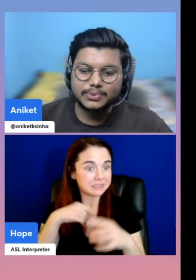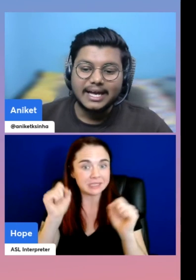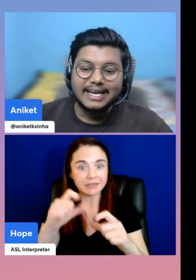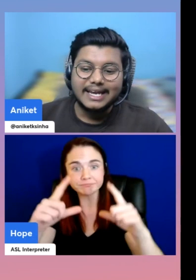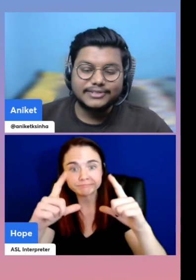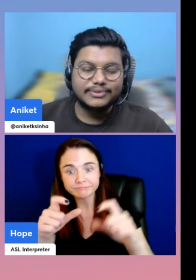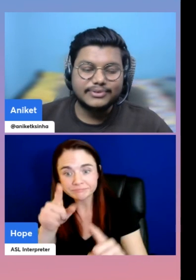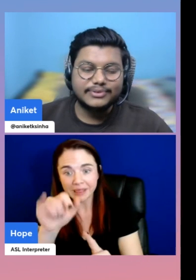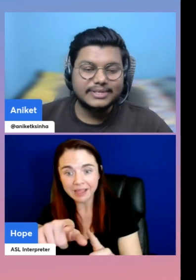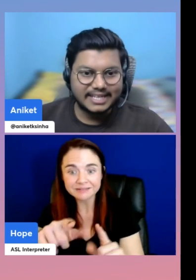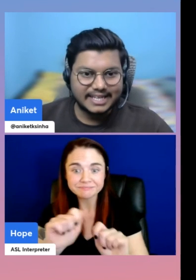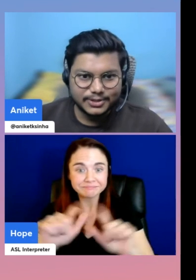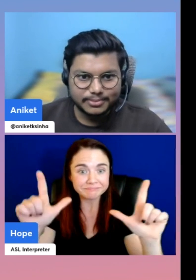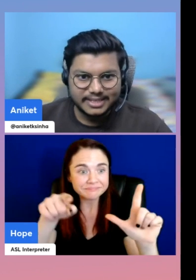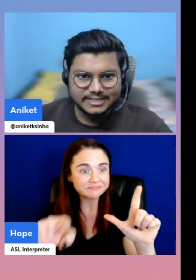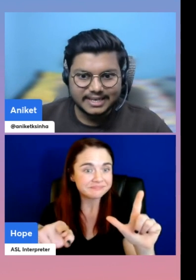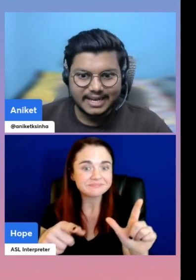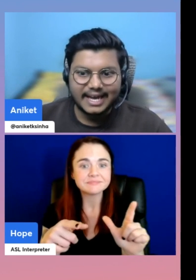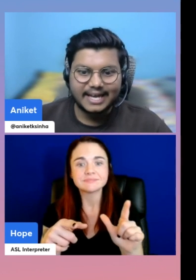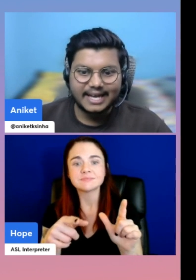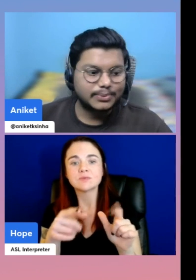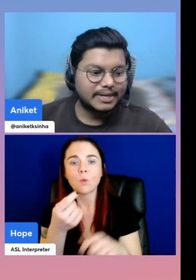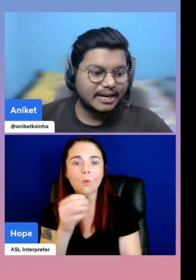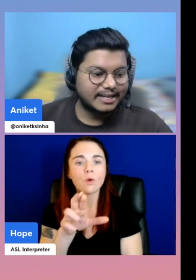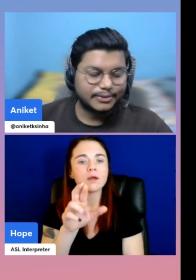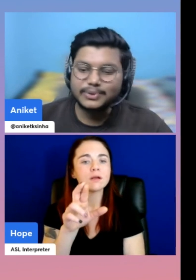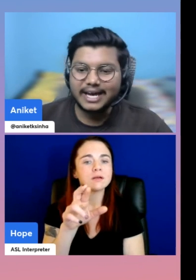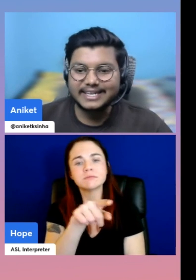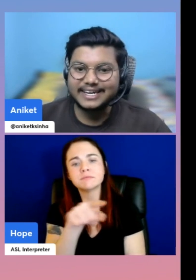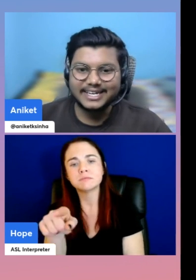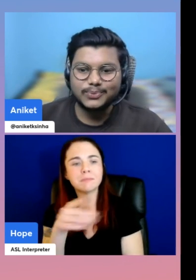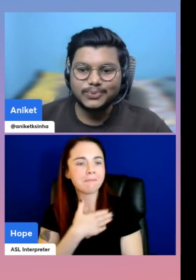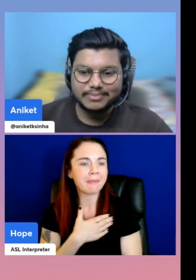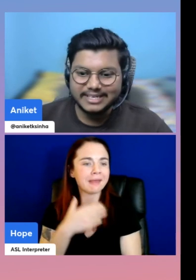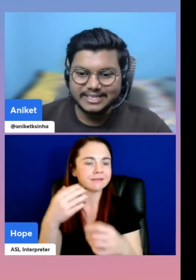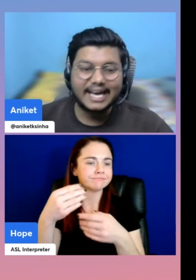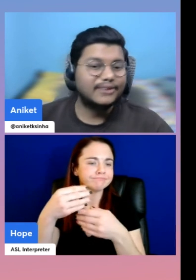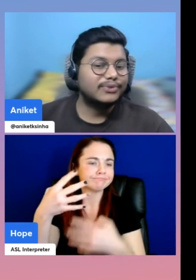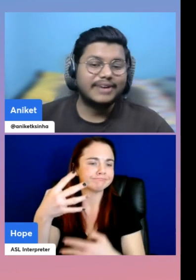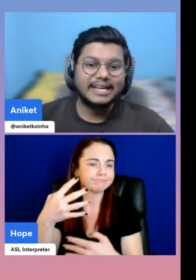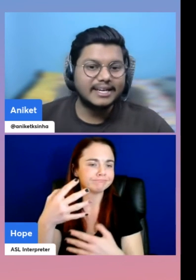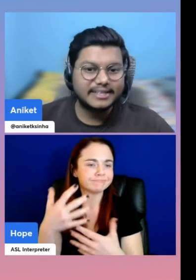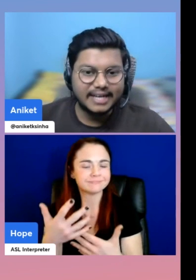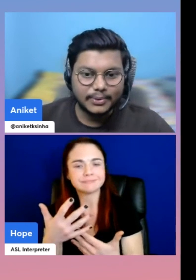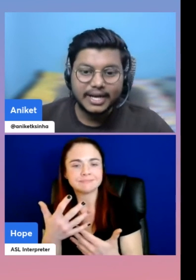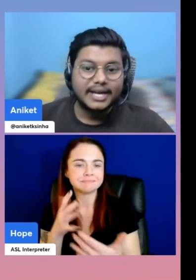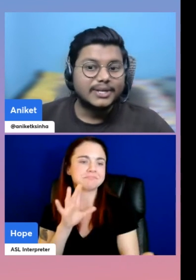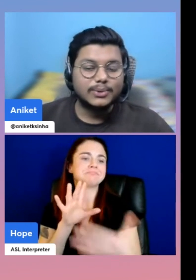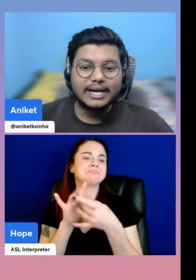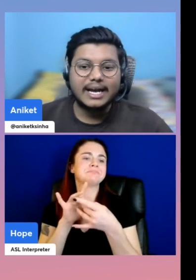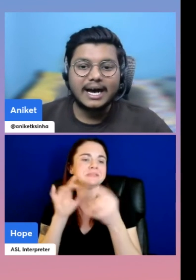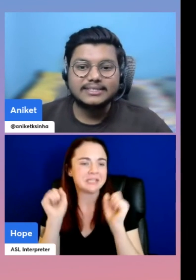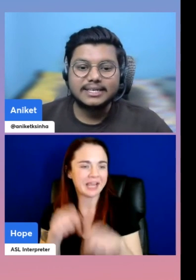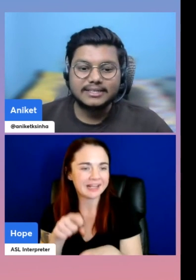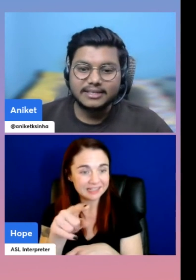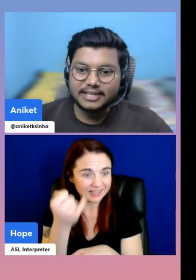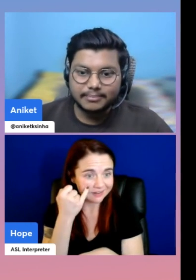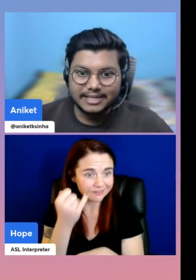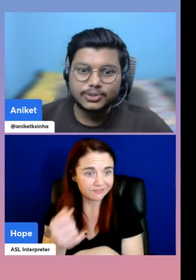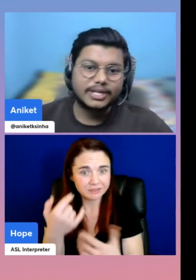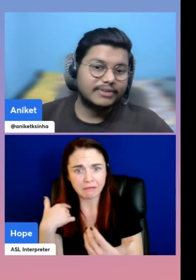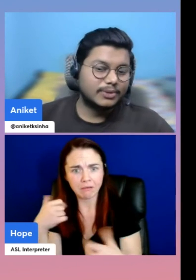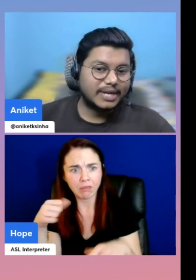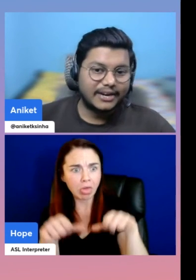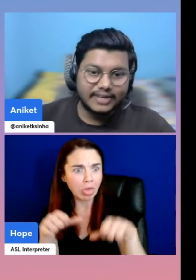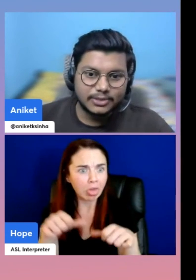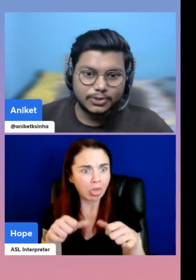to linktree/Aniket Kumar Sinha, and you can connect with me there. And if you have any other doubt, you can ask in the